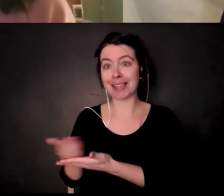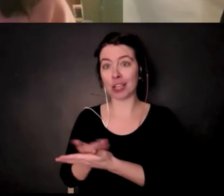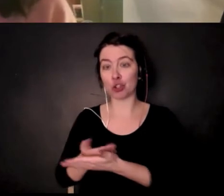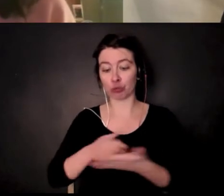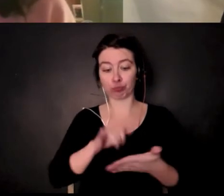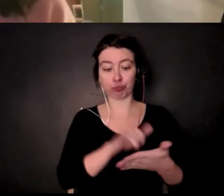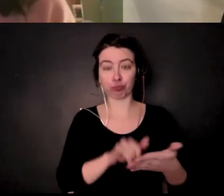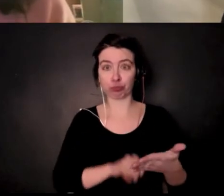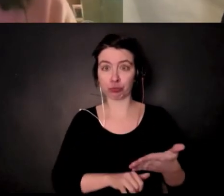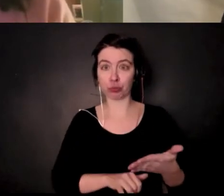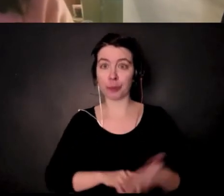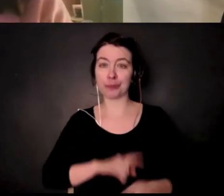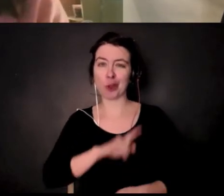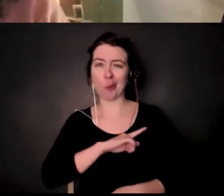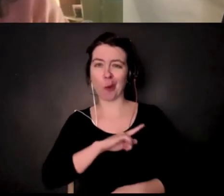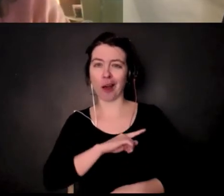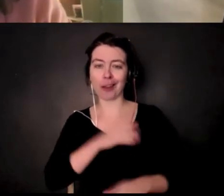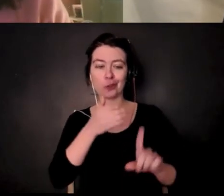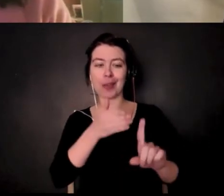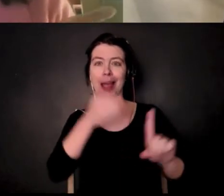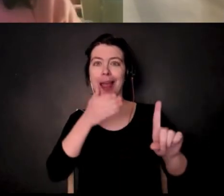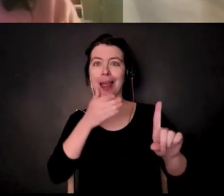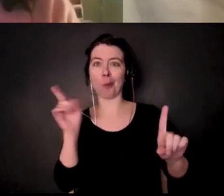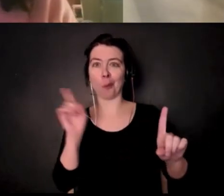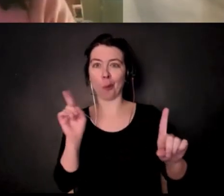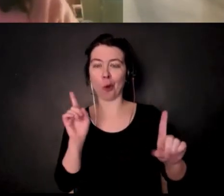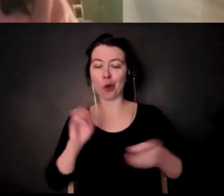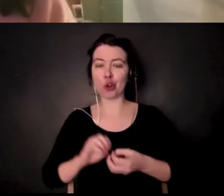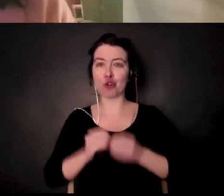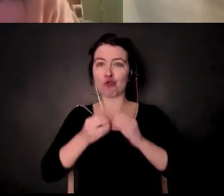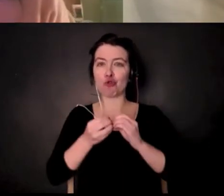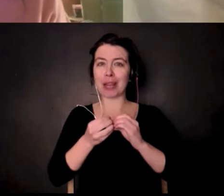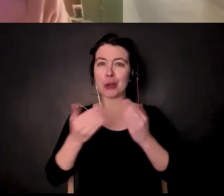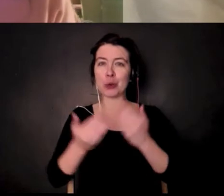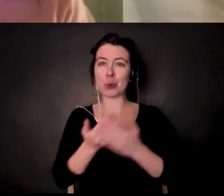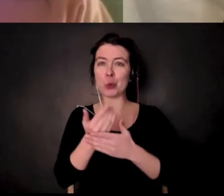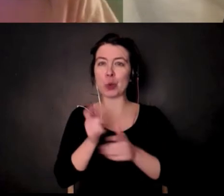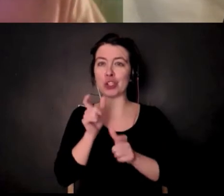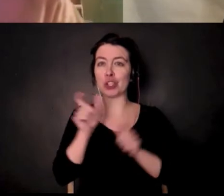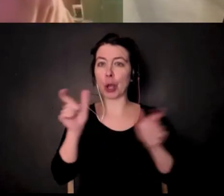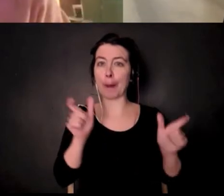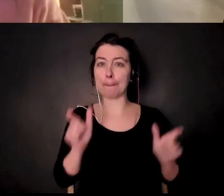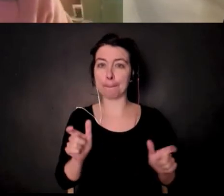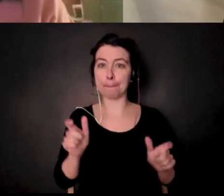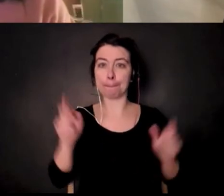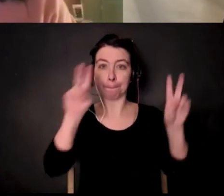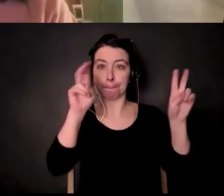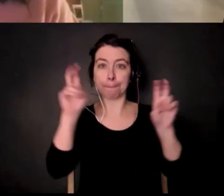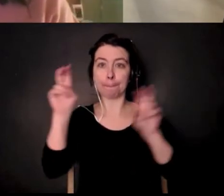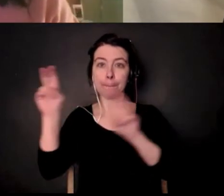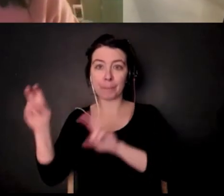set of terms for ourselves. You know, what we've established, and it's not just us, there's a number of people within the